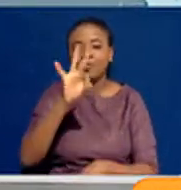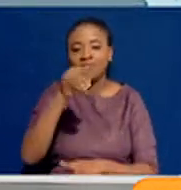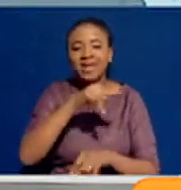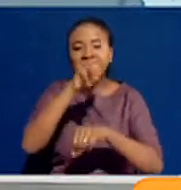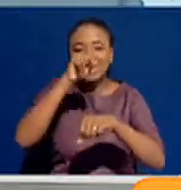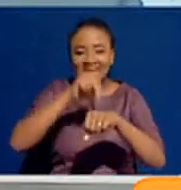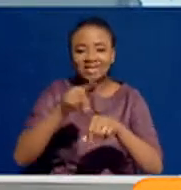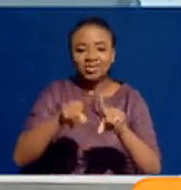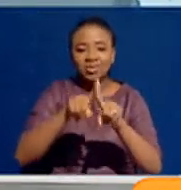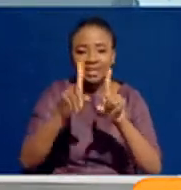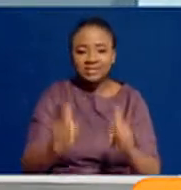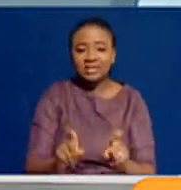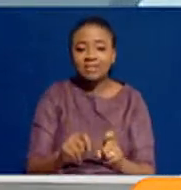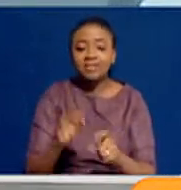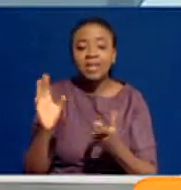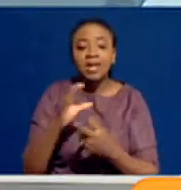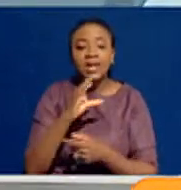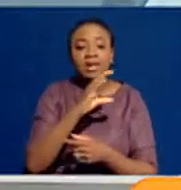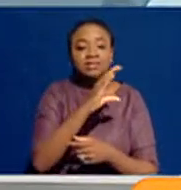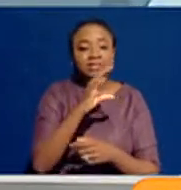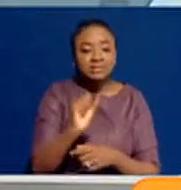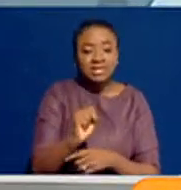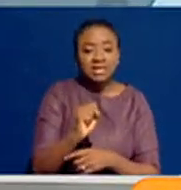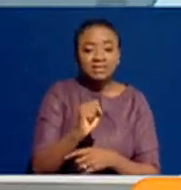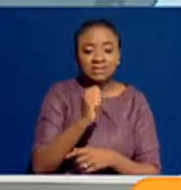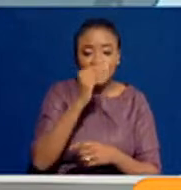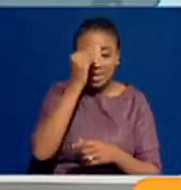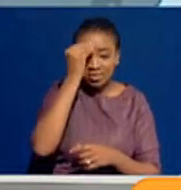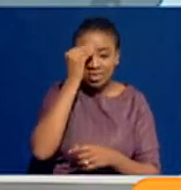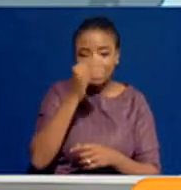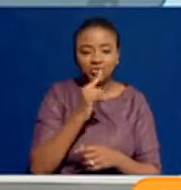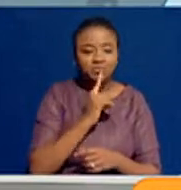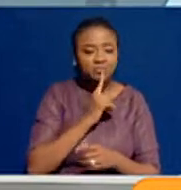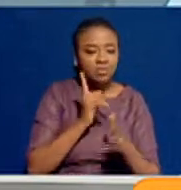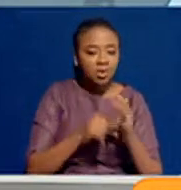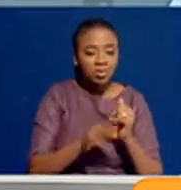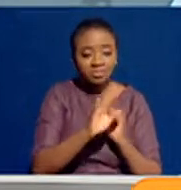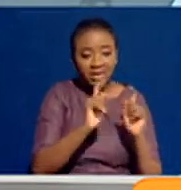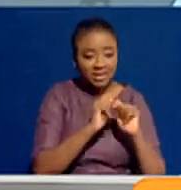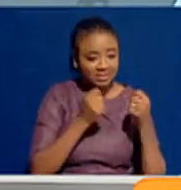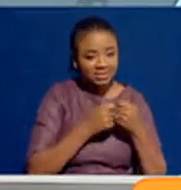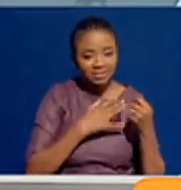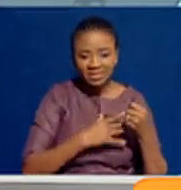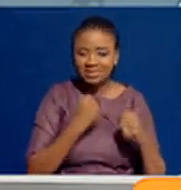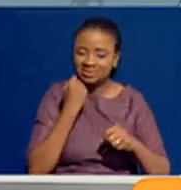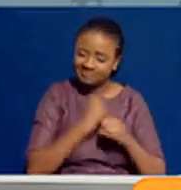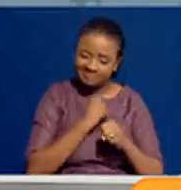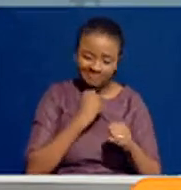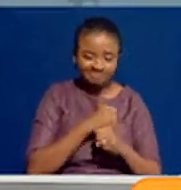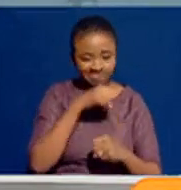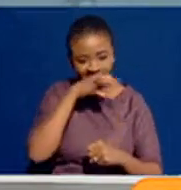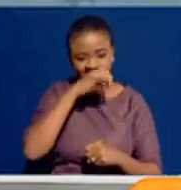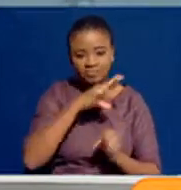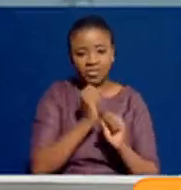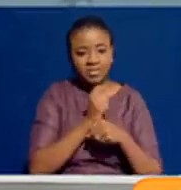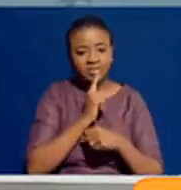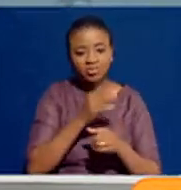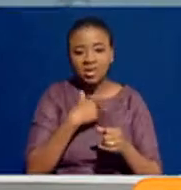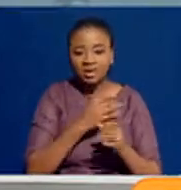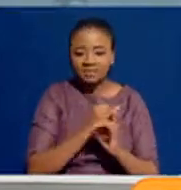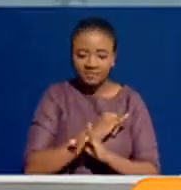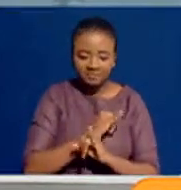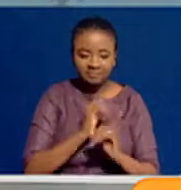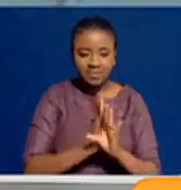examinations. Education CS Ezekiel Machogu is tasking his team to go the extra mile to ensure delivery.